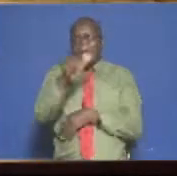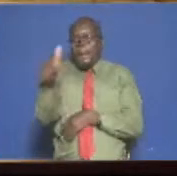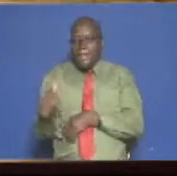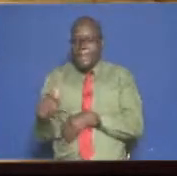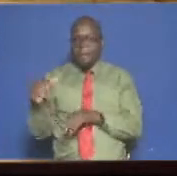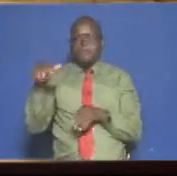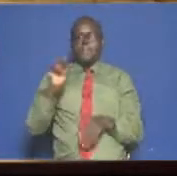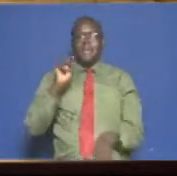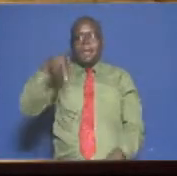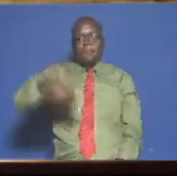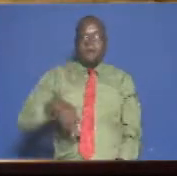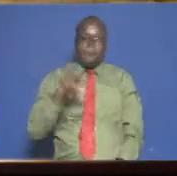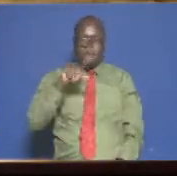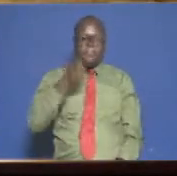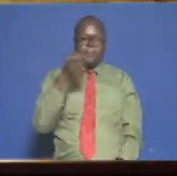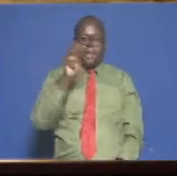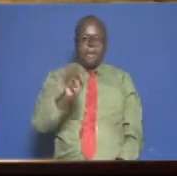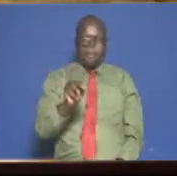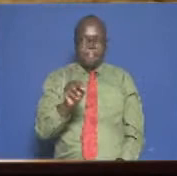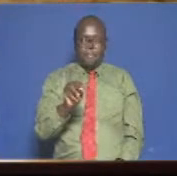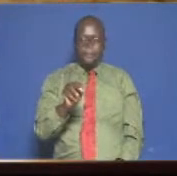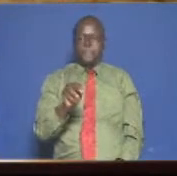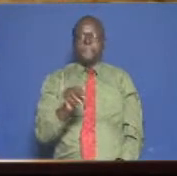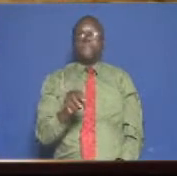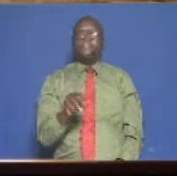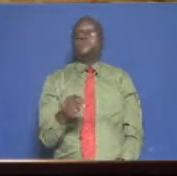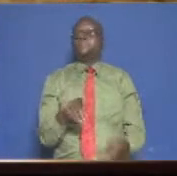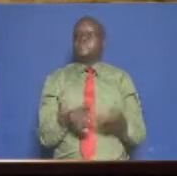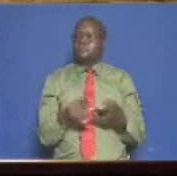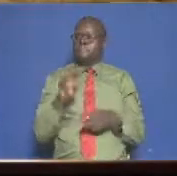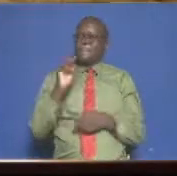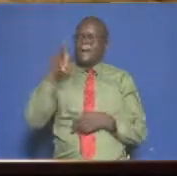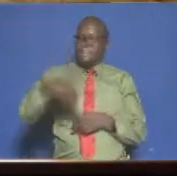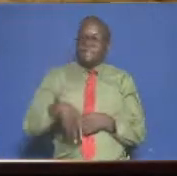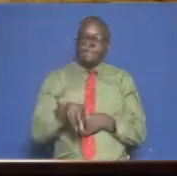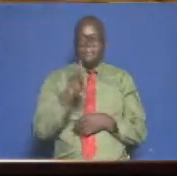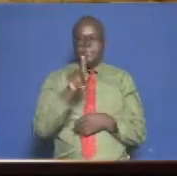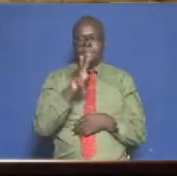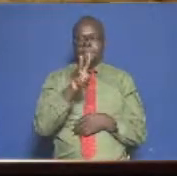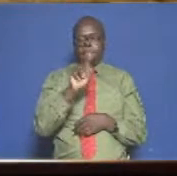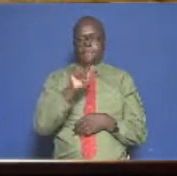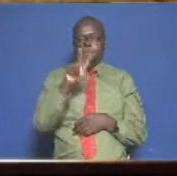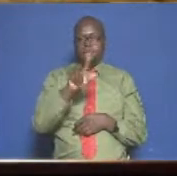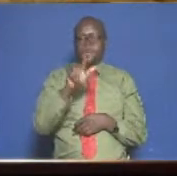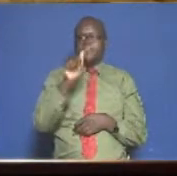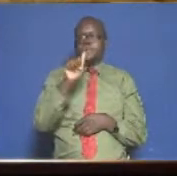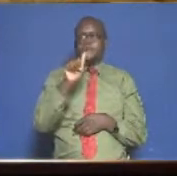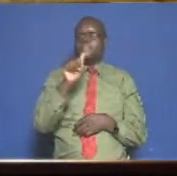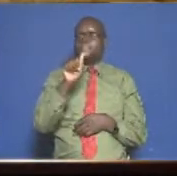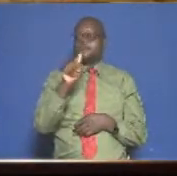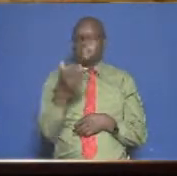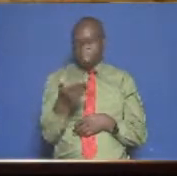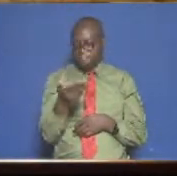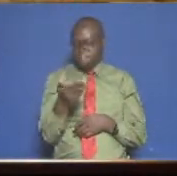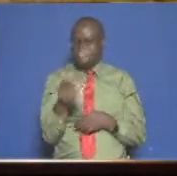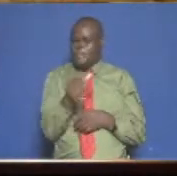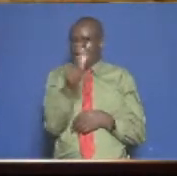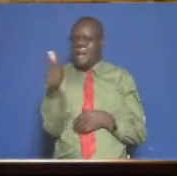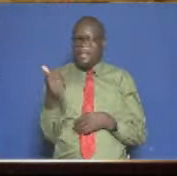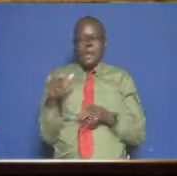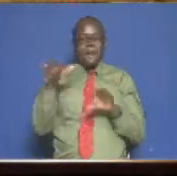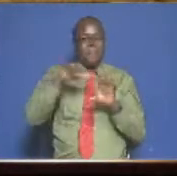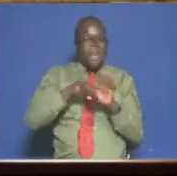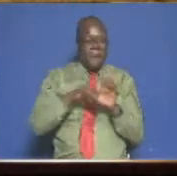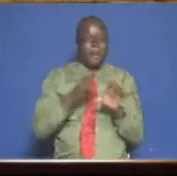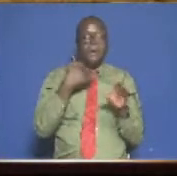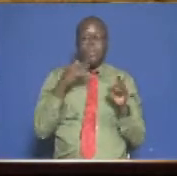GEM, is it? And the member for Kwanzaa, I can see his hand up. And any other member anyway, who desires to go